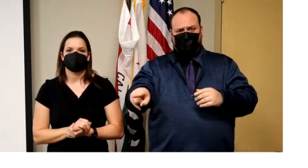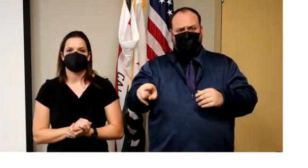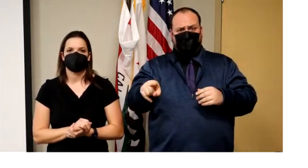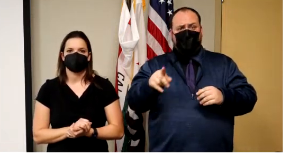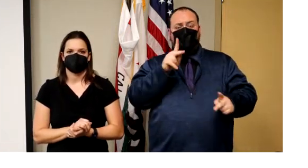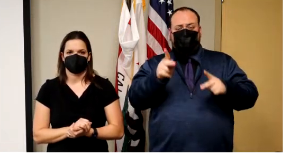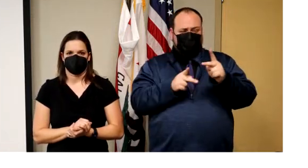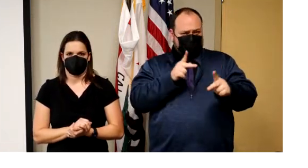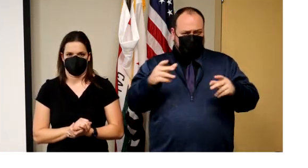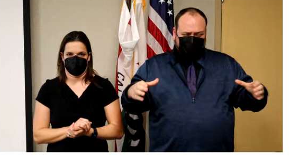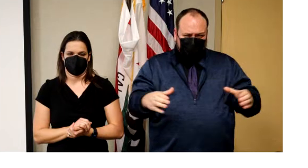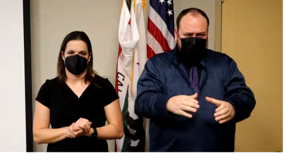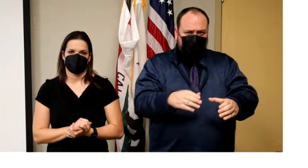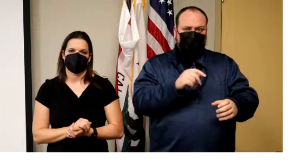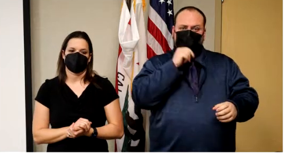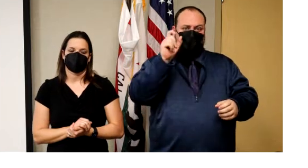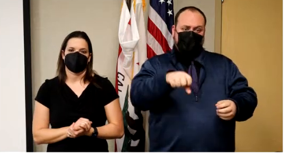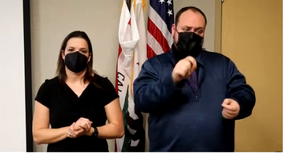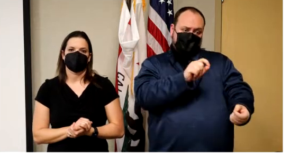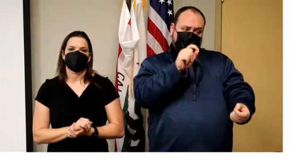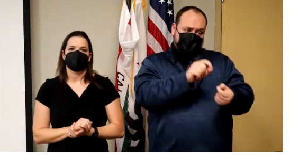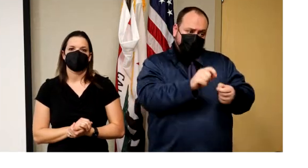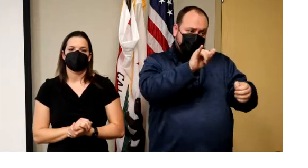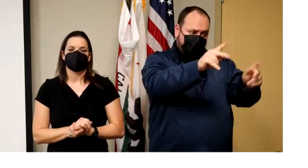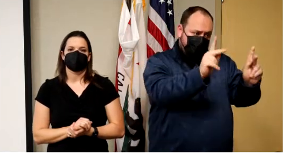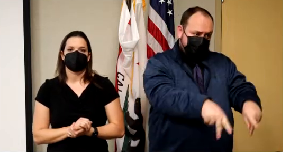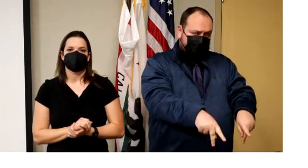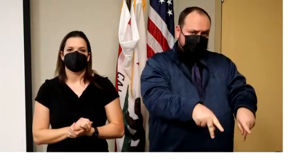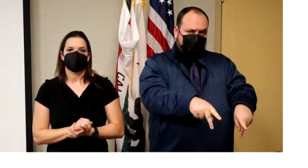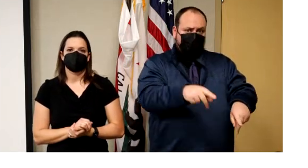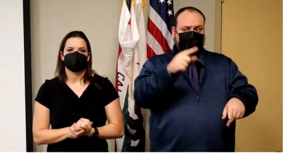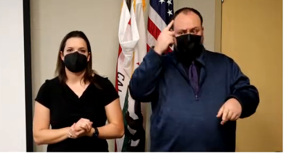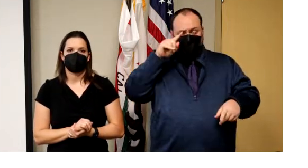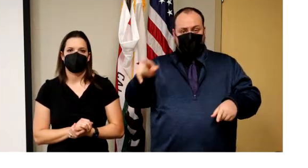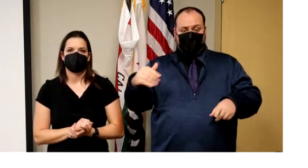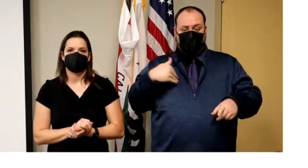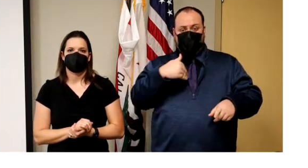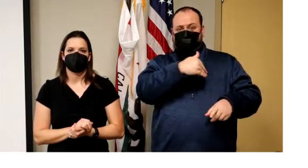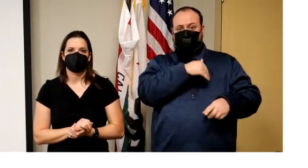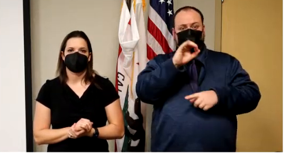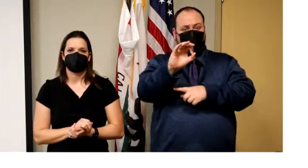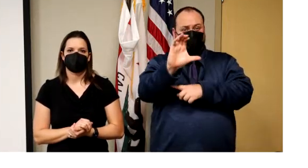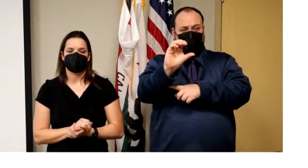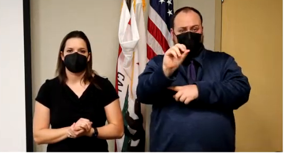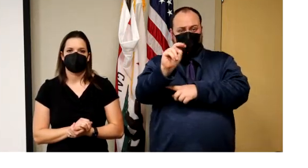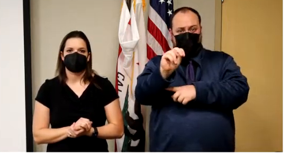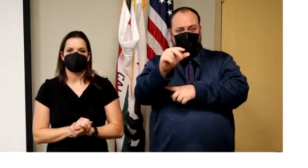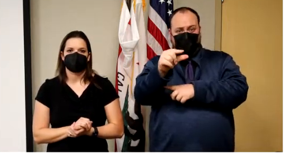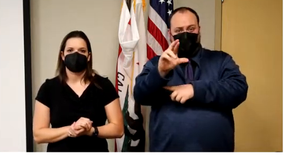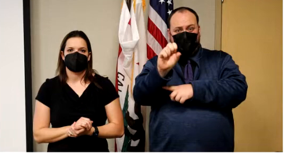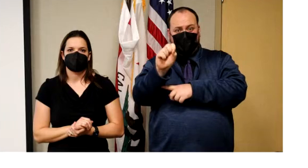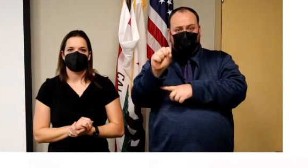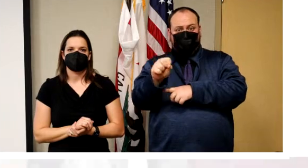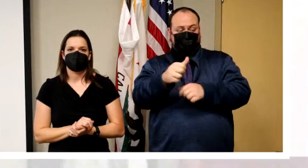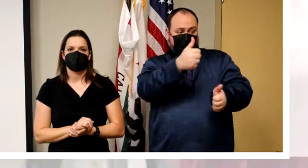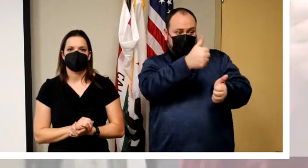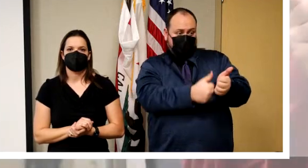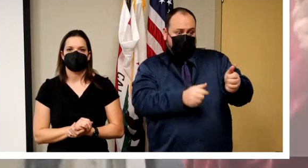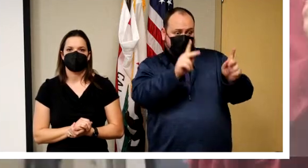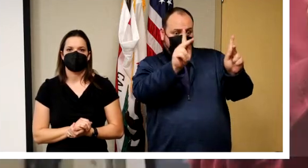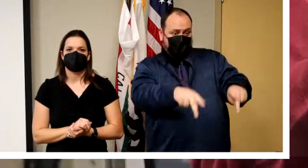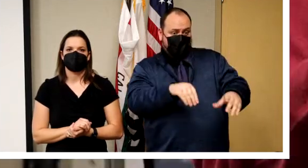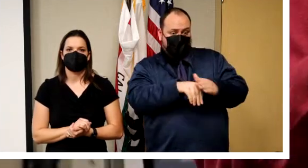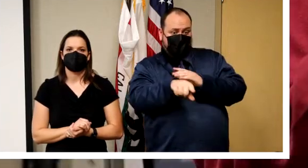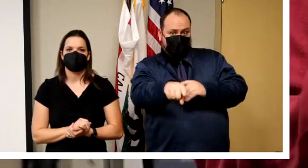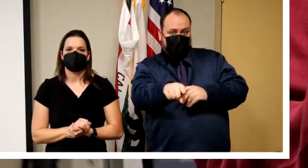doesn't have to be right down to the person for special districts. For members of Congress, it's actually down to one person on the census. Each member of the 52 members of